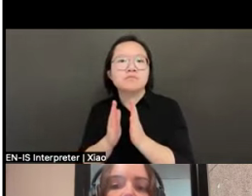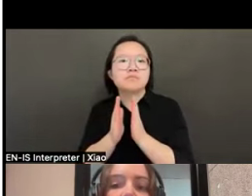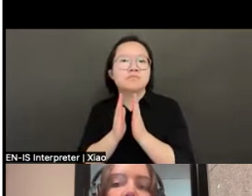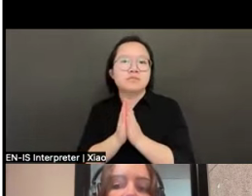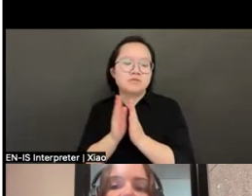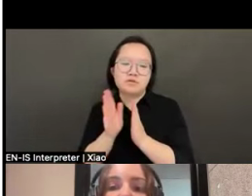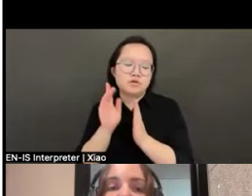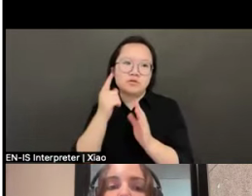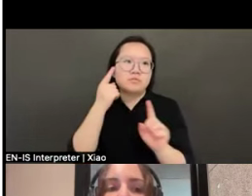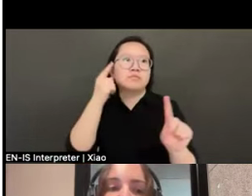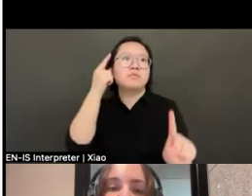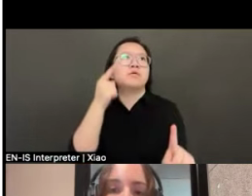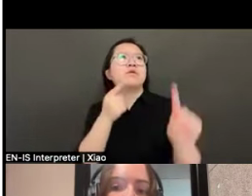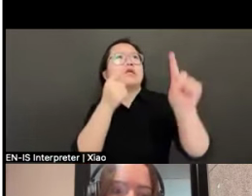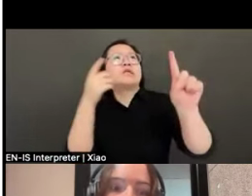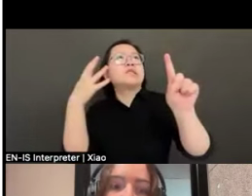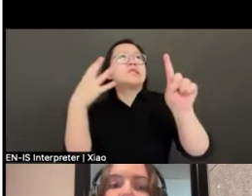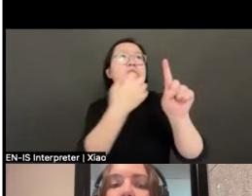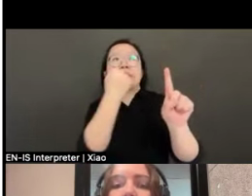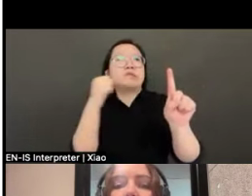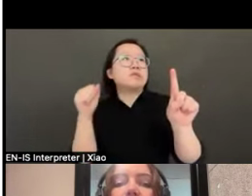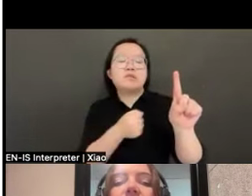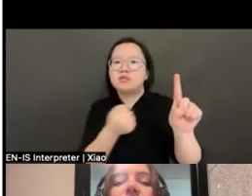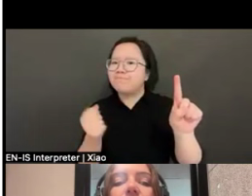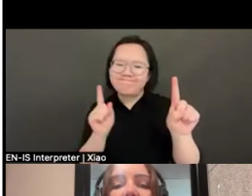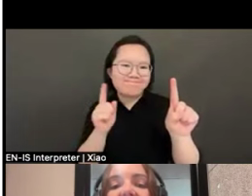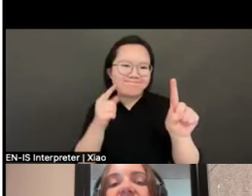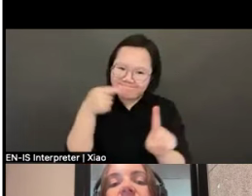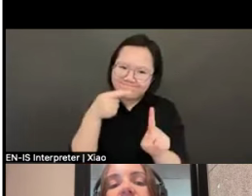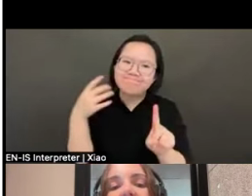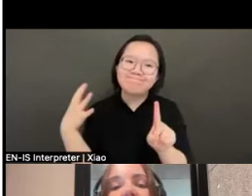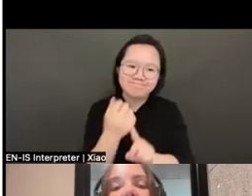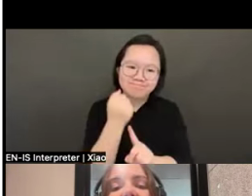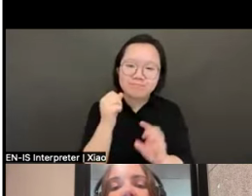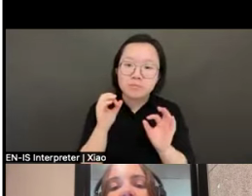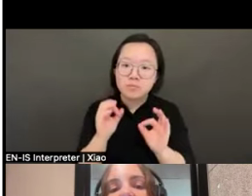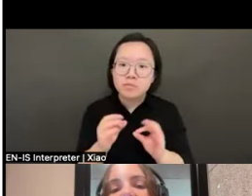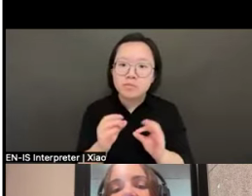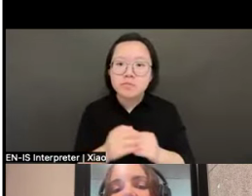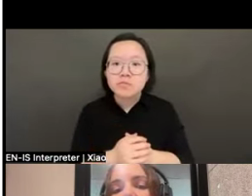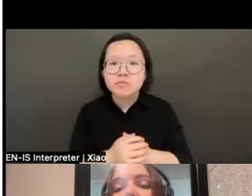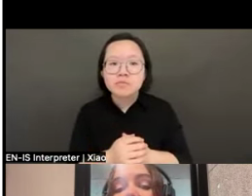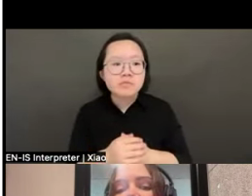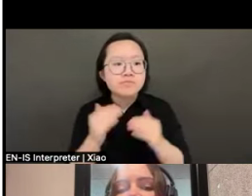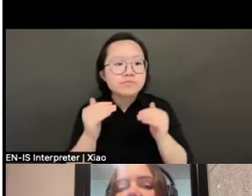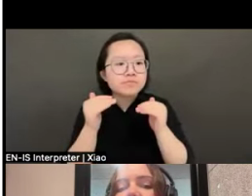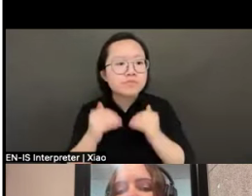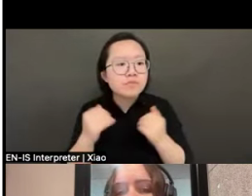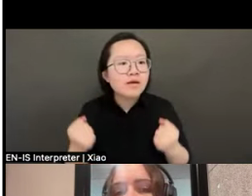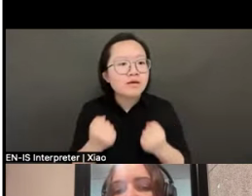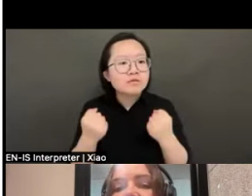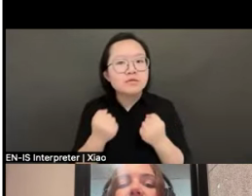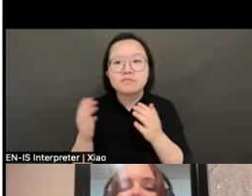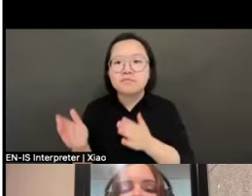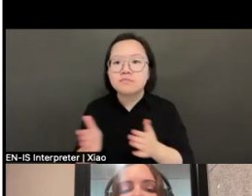and doable within the time, budget, and capacity. Relevant. So is my project proposal relevant to